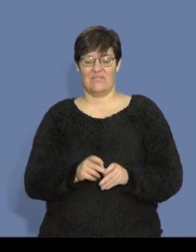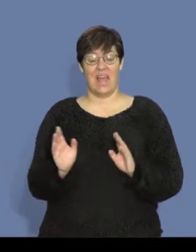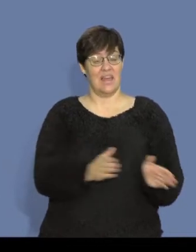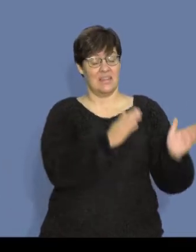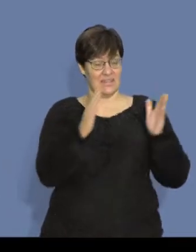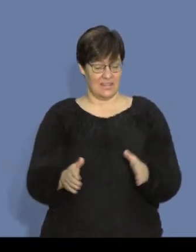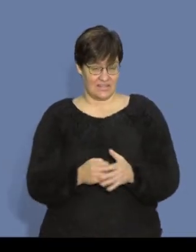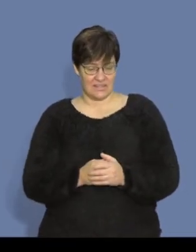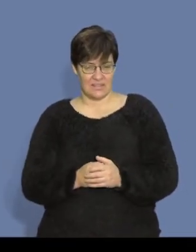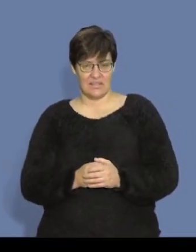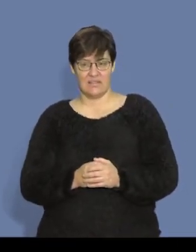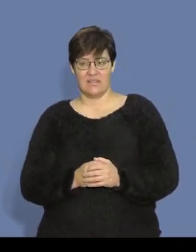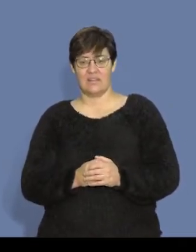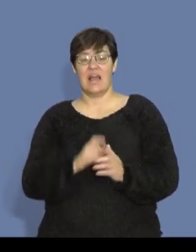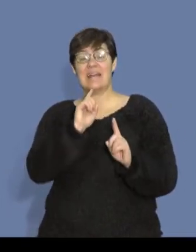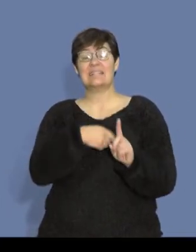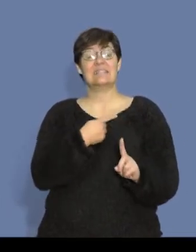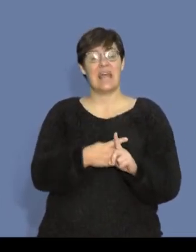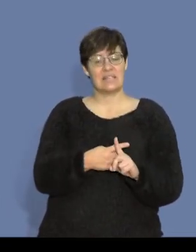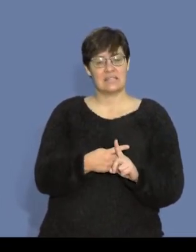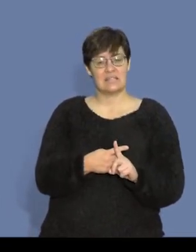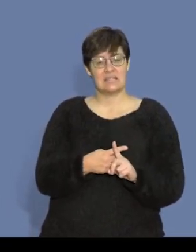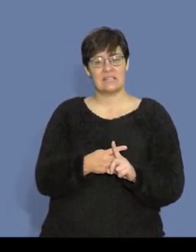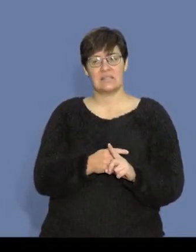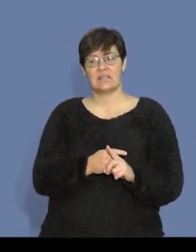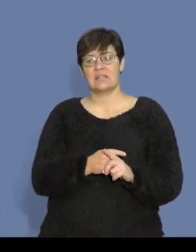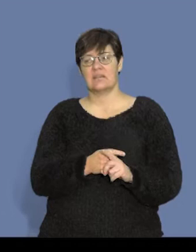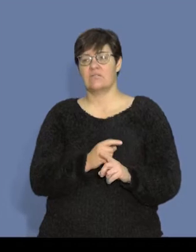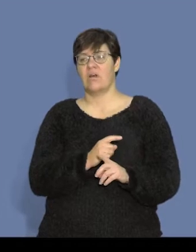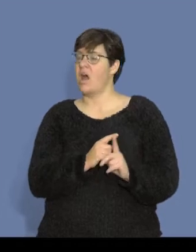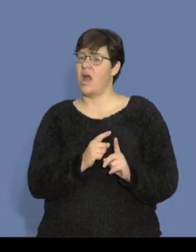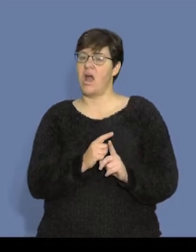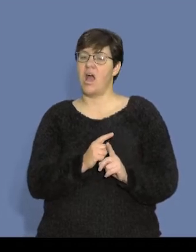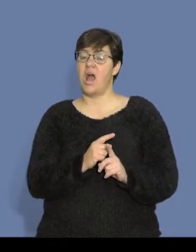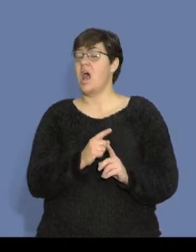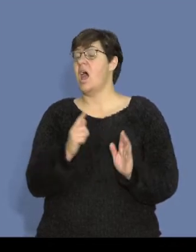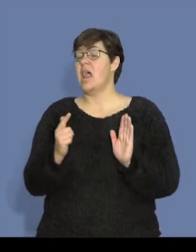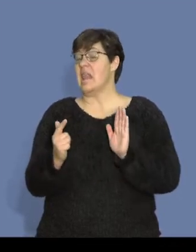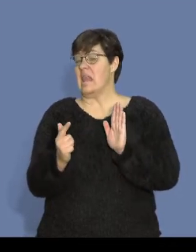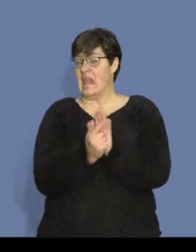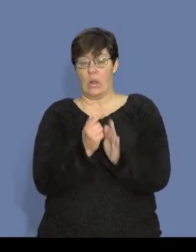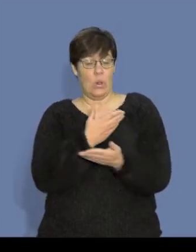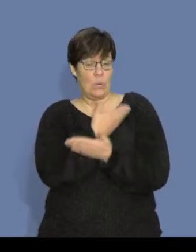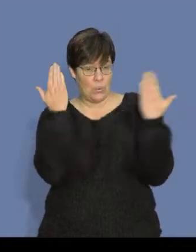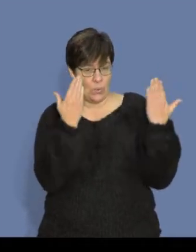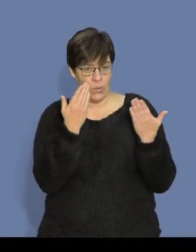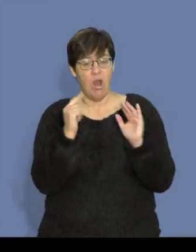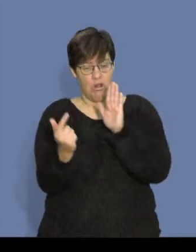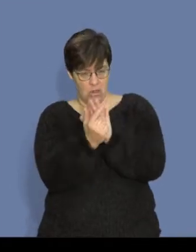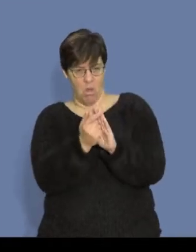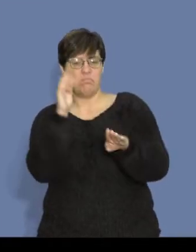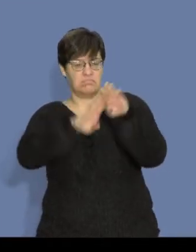Okay, the next one says here, tax is illegal and punishable by law. Obviously